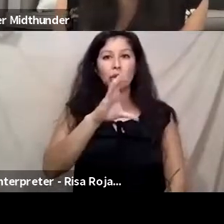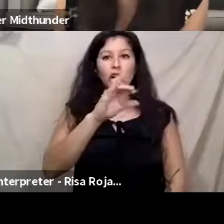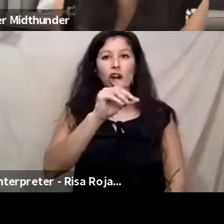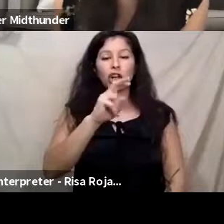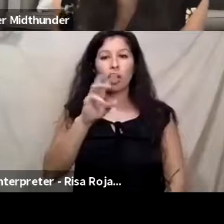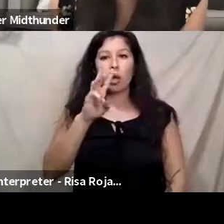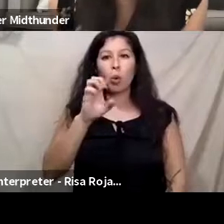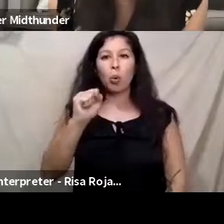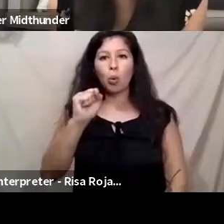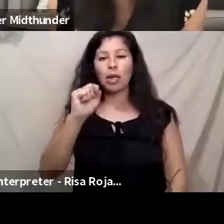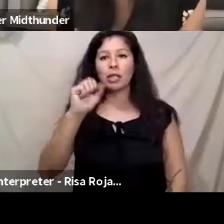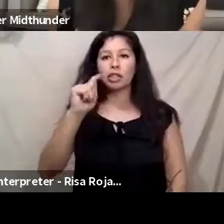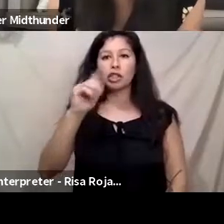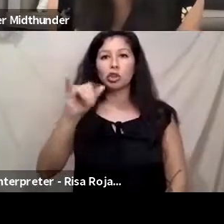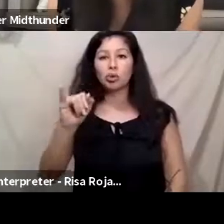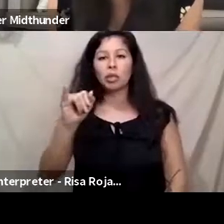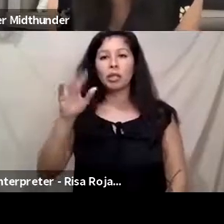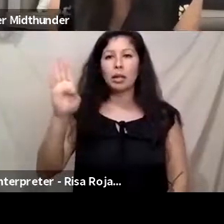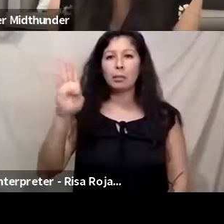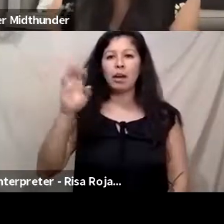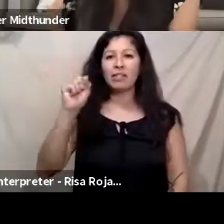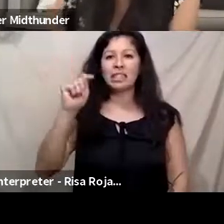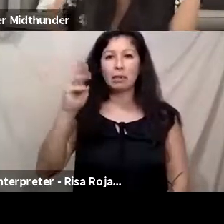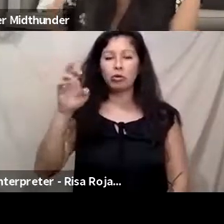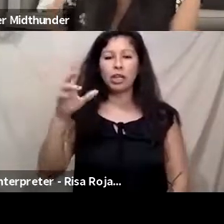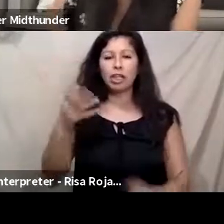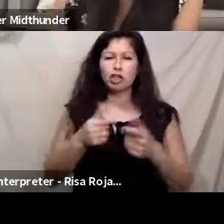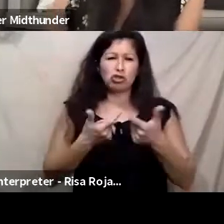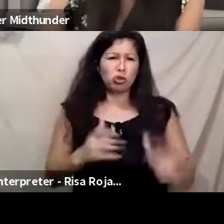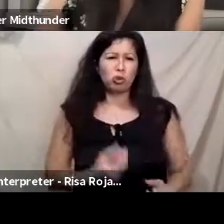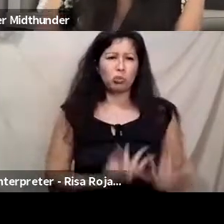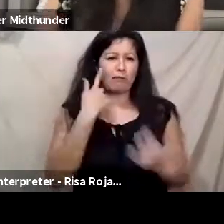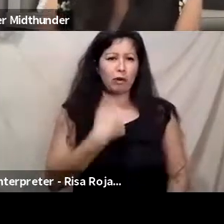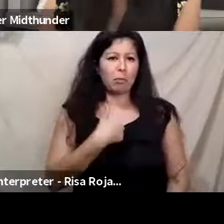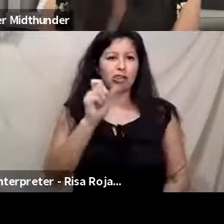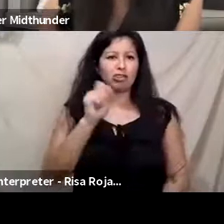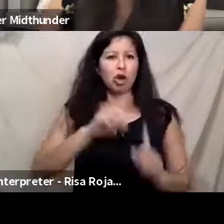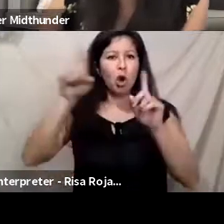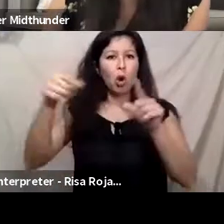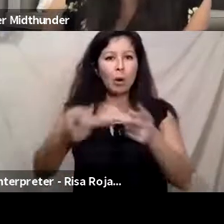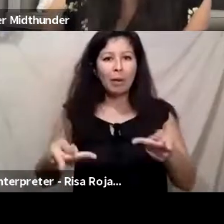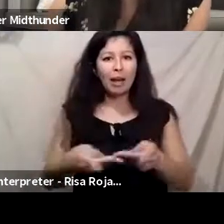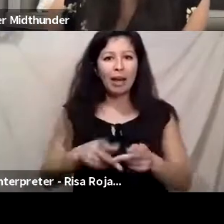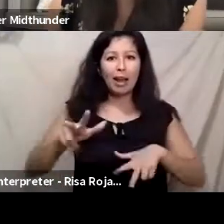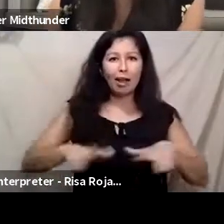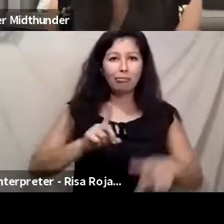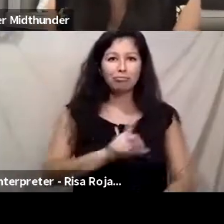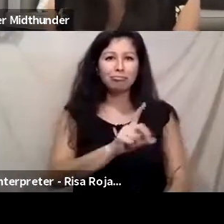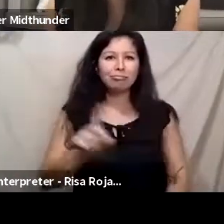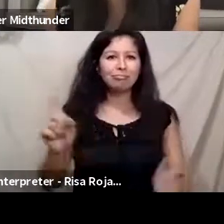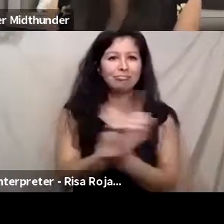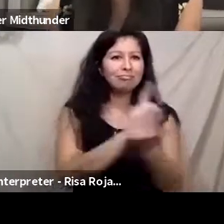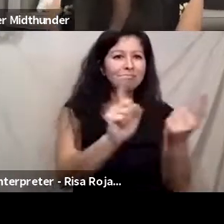Studi, like Buffy St. Marie is a huge inspiration for me. And it's, you know, like, you get to go to these places, walk these lands, meet